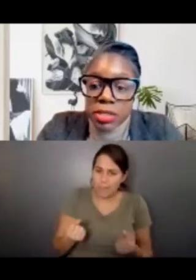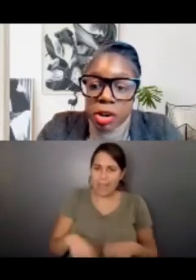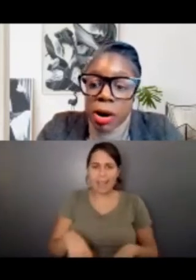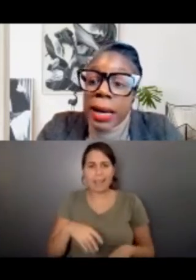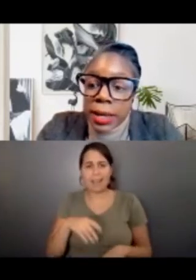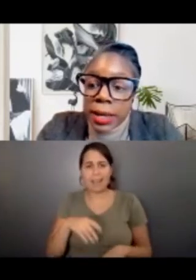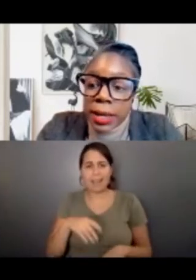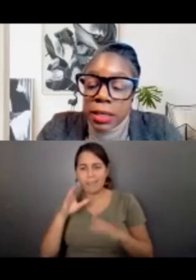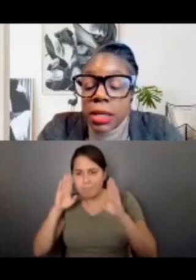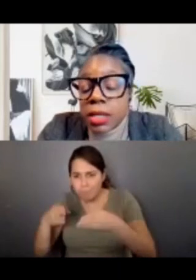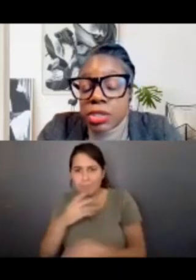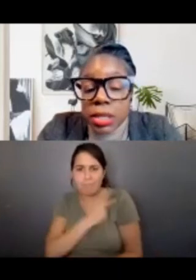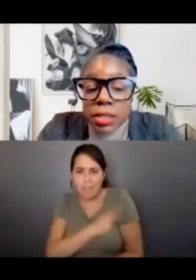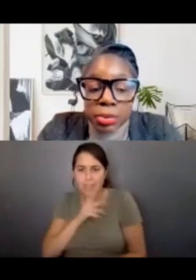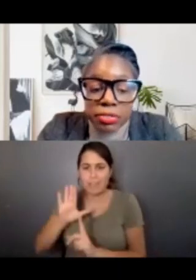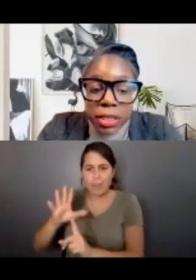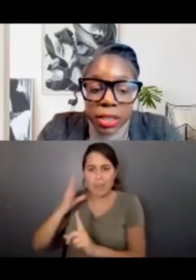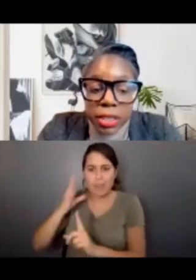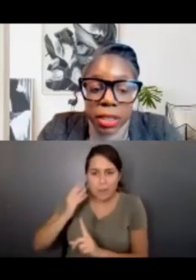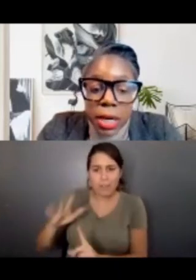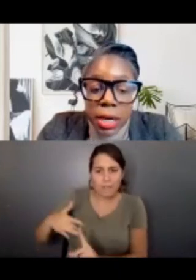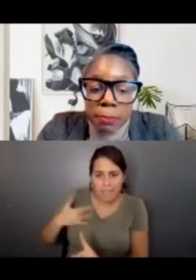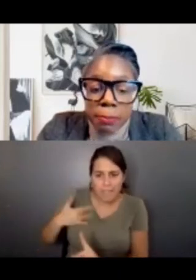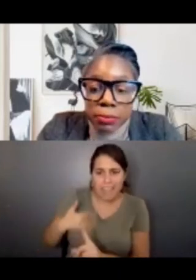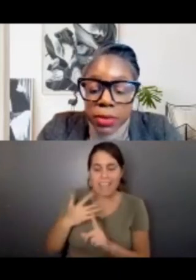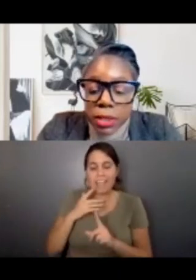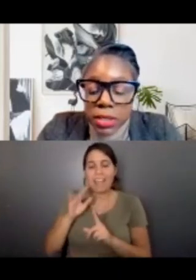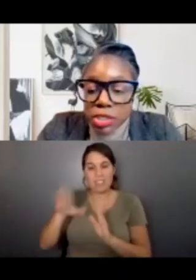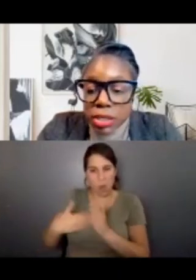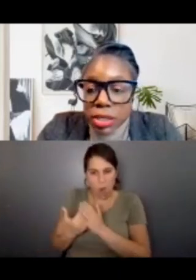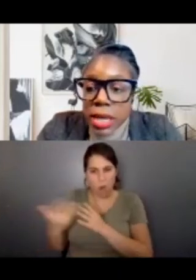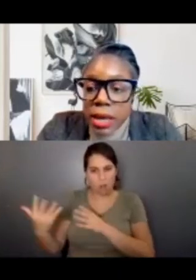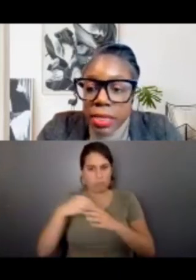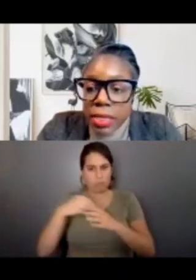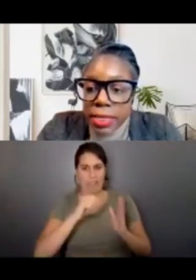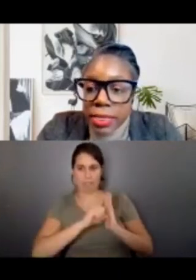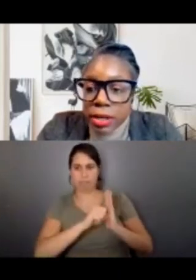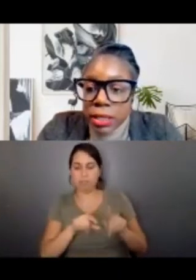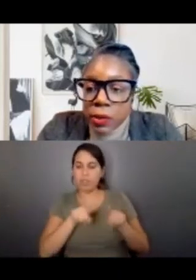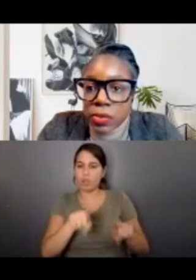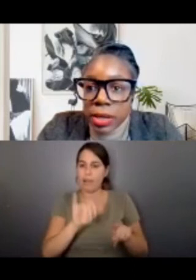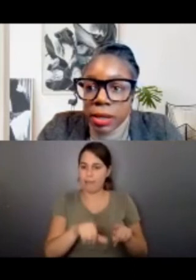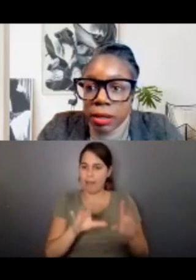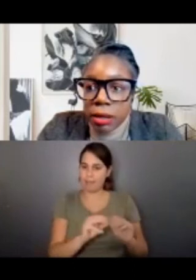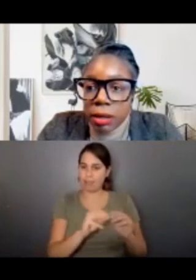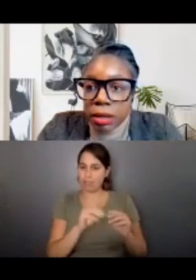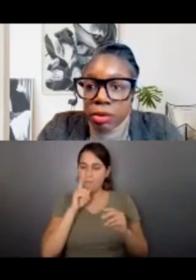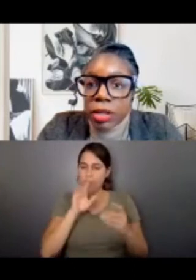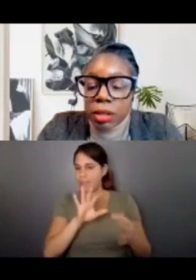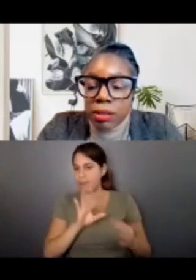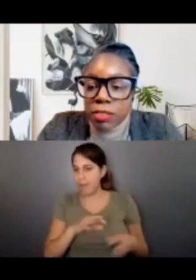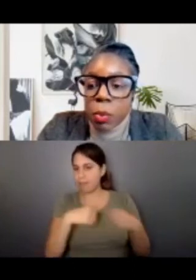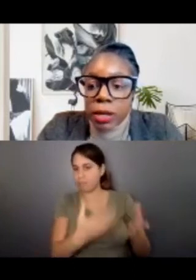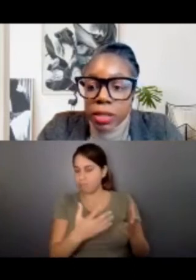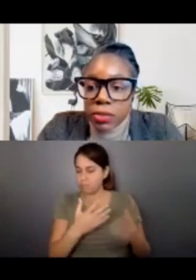experience are all highlighted during the debriefing session, and that there is a greater